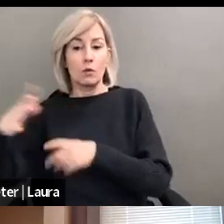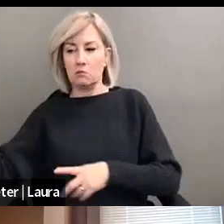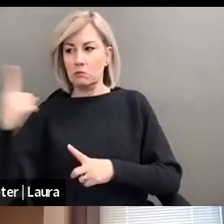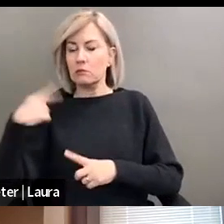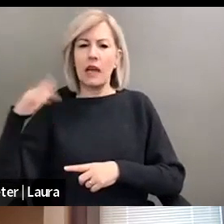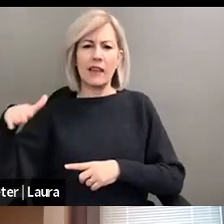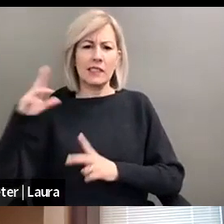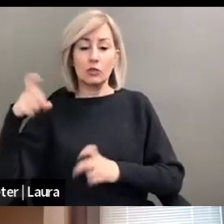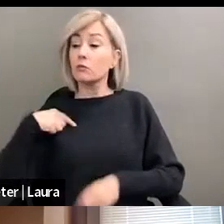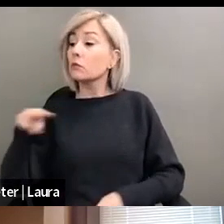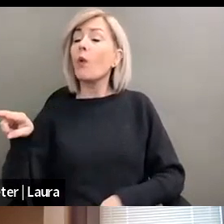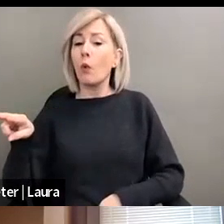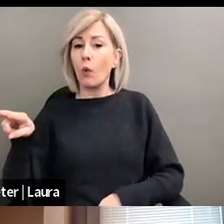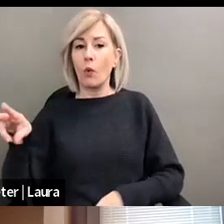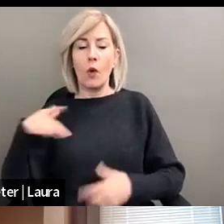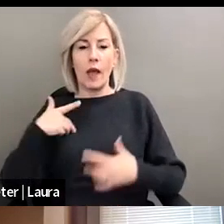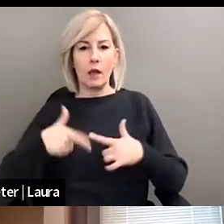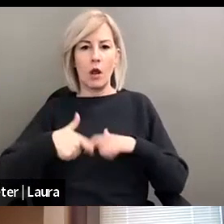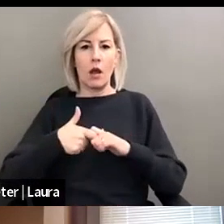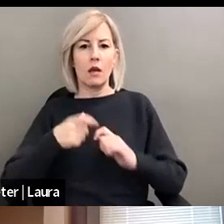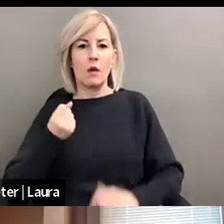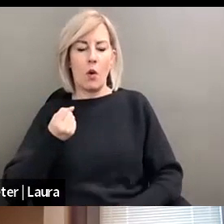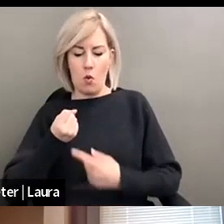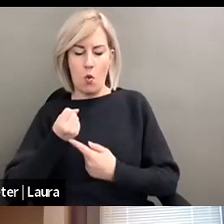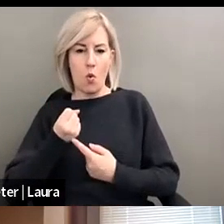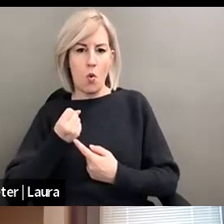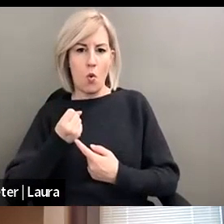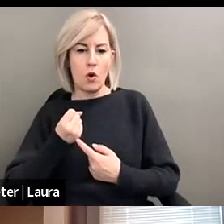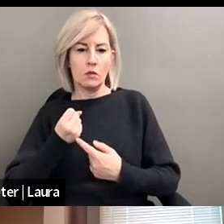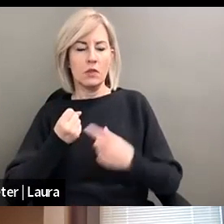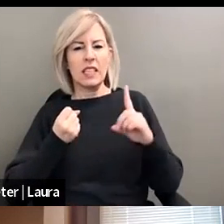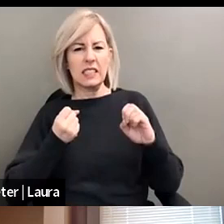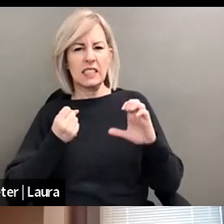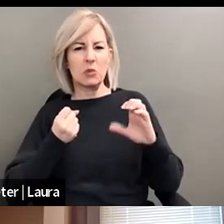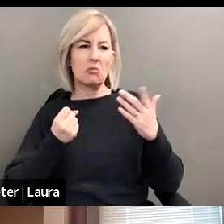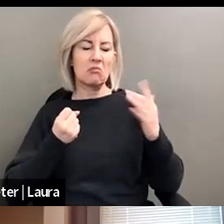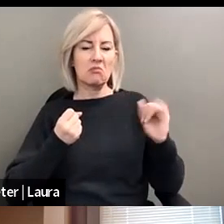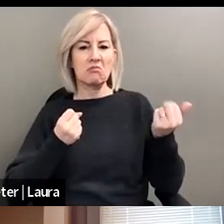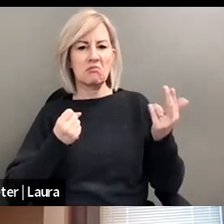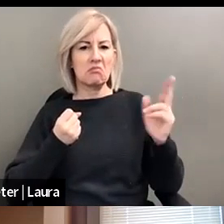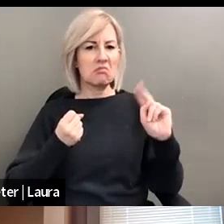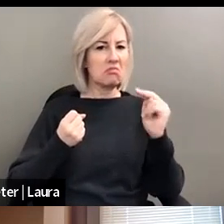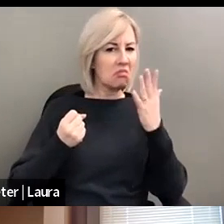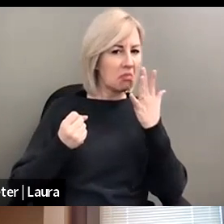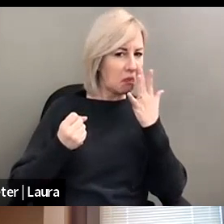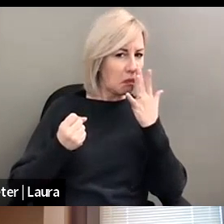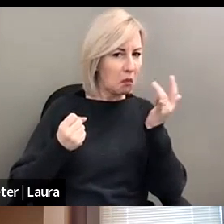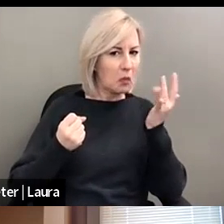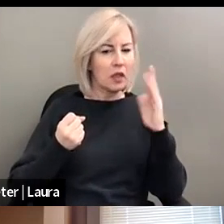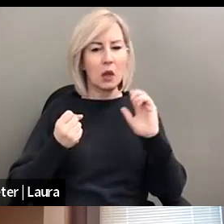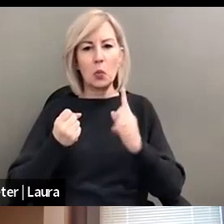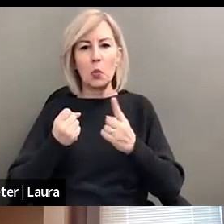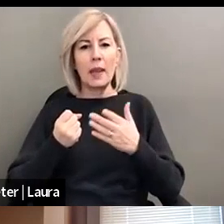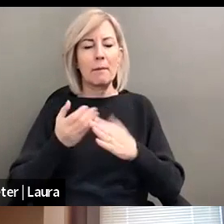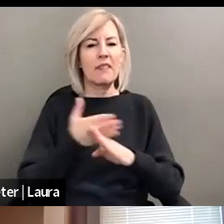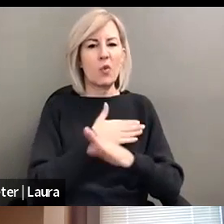issue. You can put a placeholder in December and probably early January, Kirsten, right? Like right before you